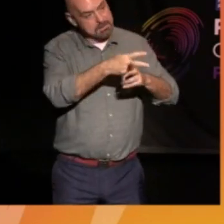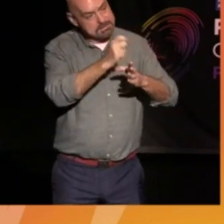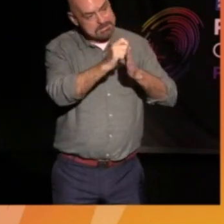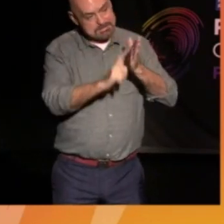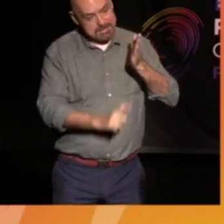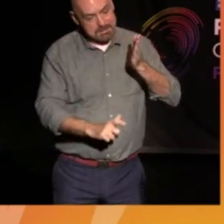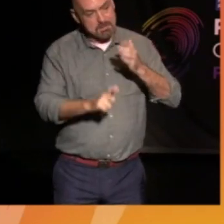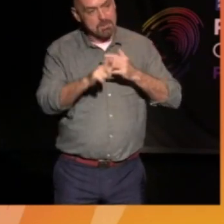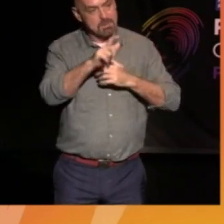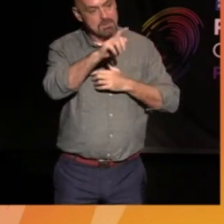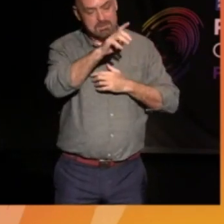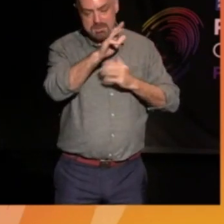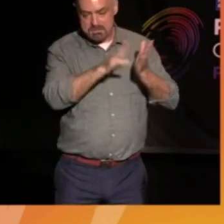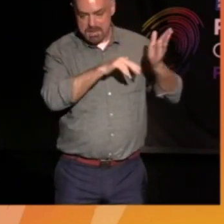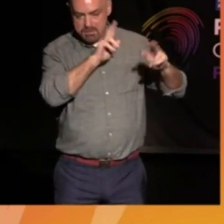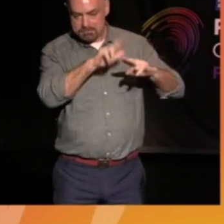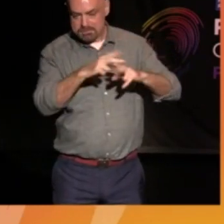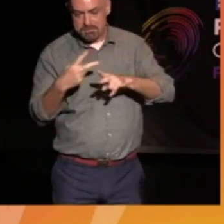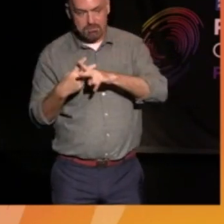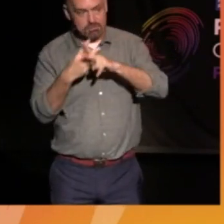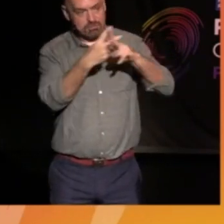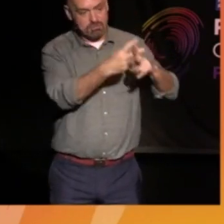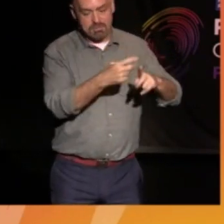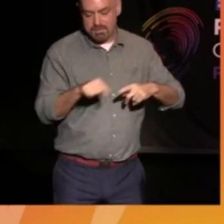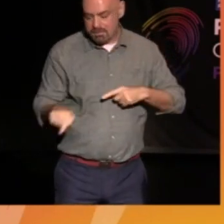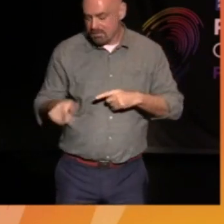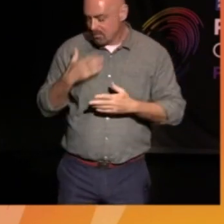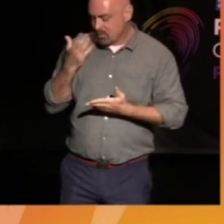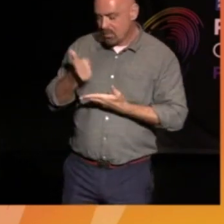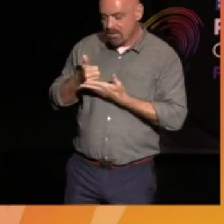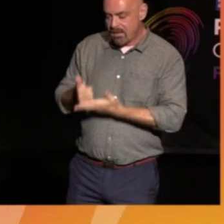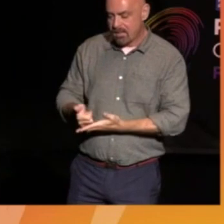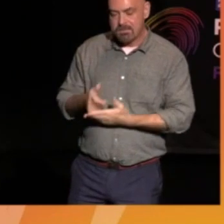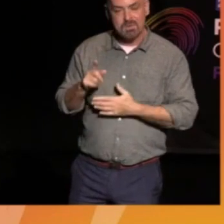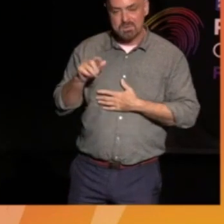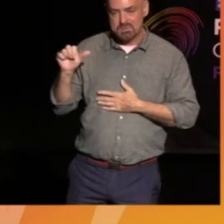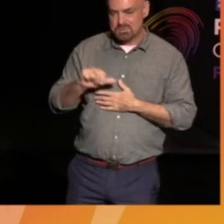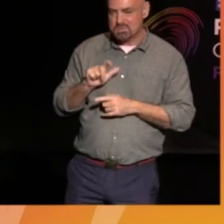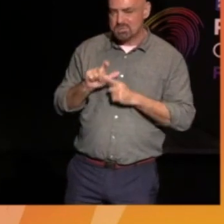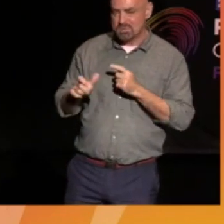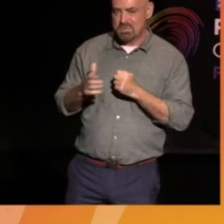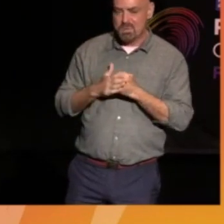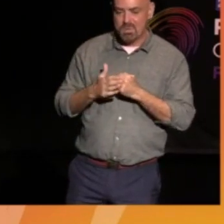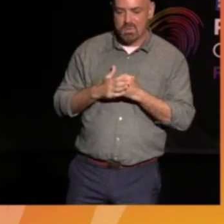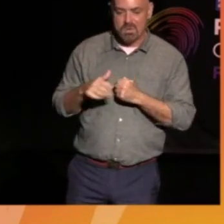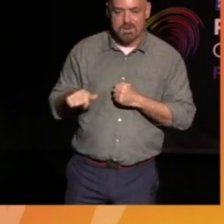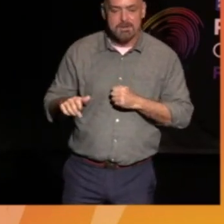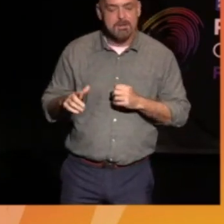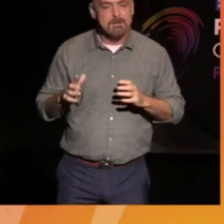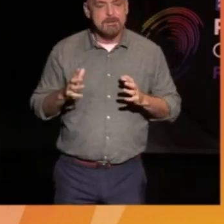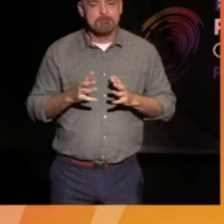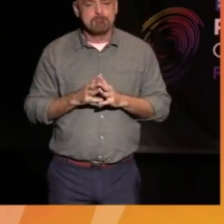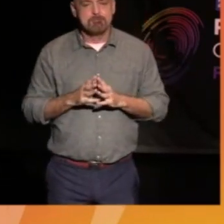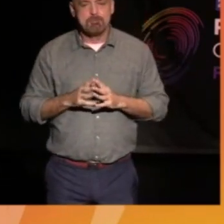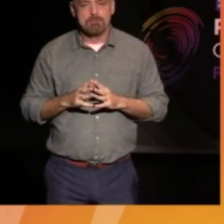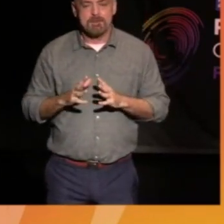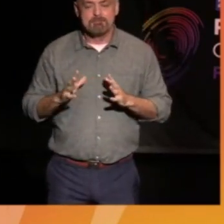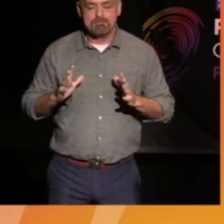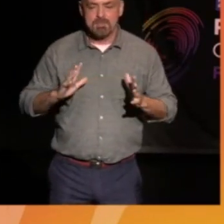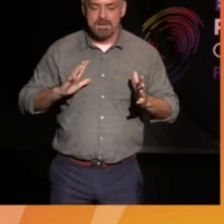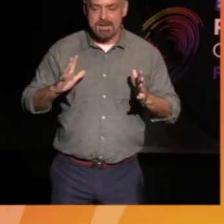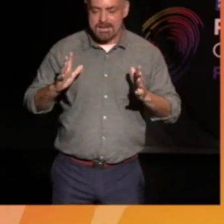problems of any kind, and how little help they get compared to what we should be doing. So I think it's important for us to think that there